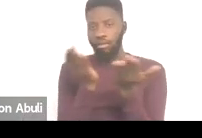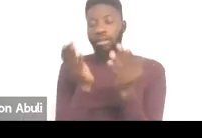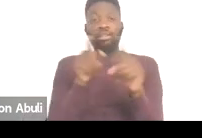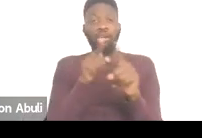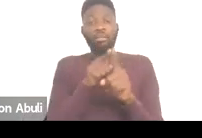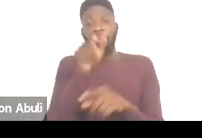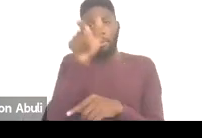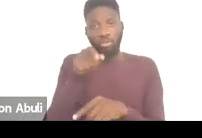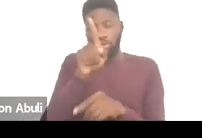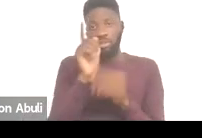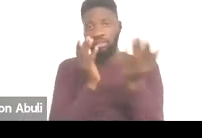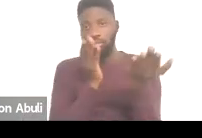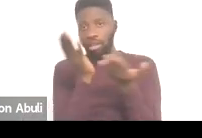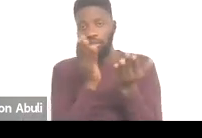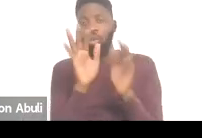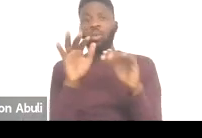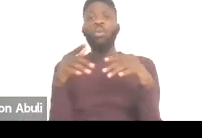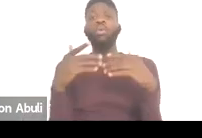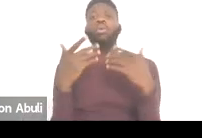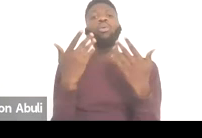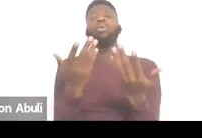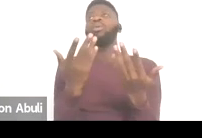you're serving or you're